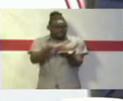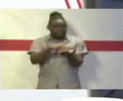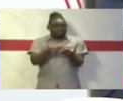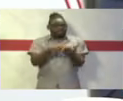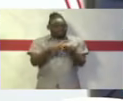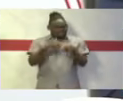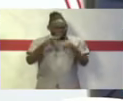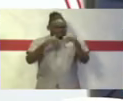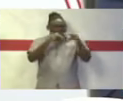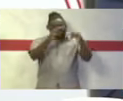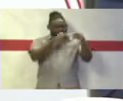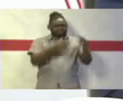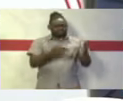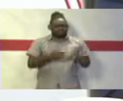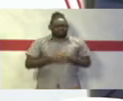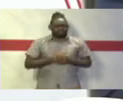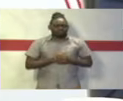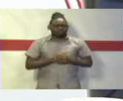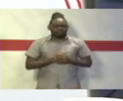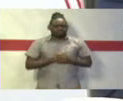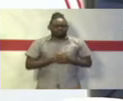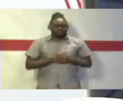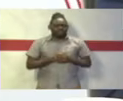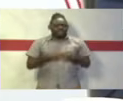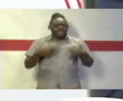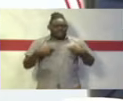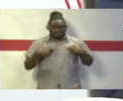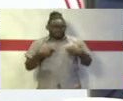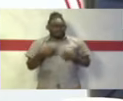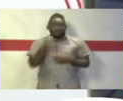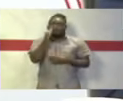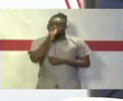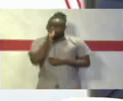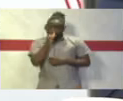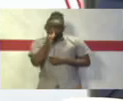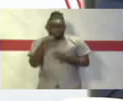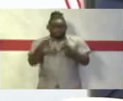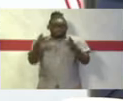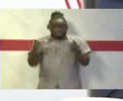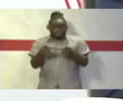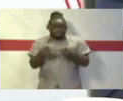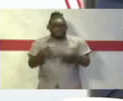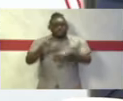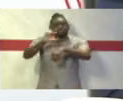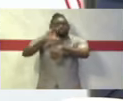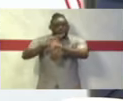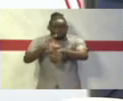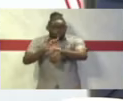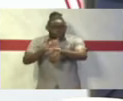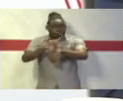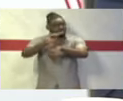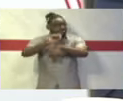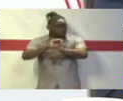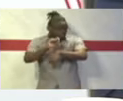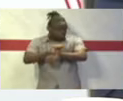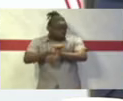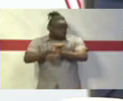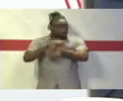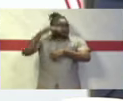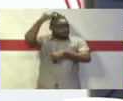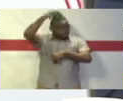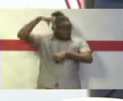healthcare and frontline workers in private facilities, the churches, temples, and mosques within our